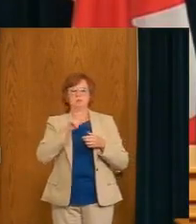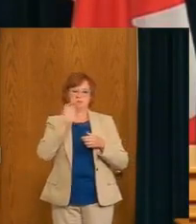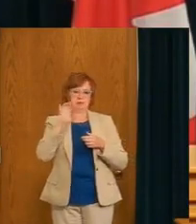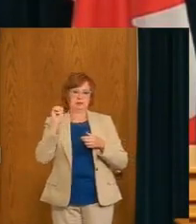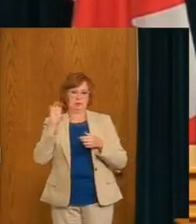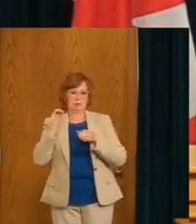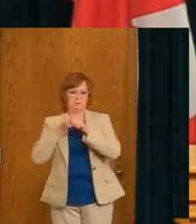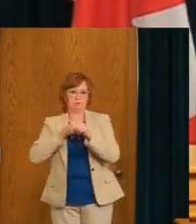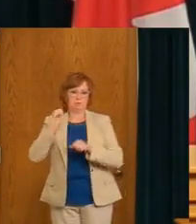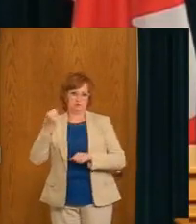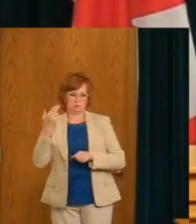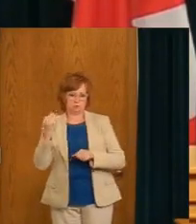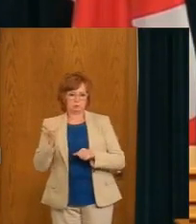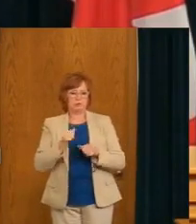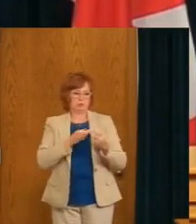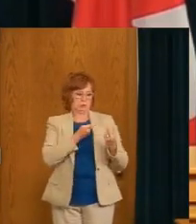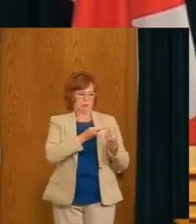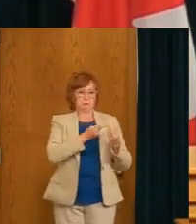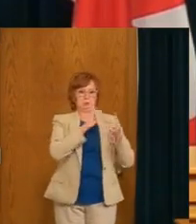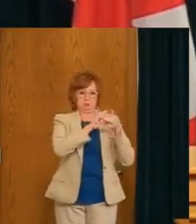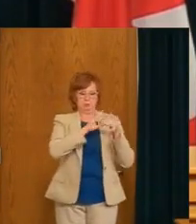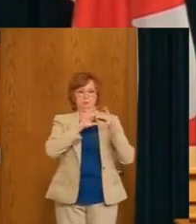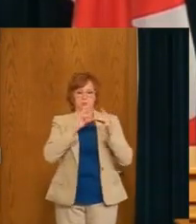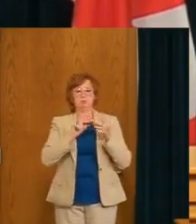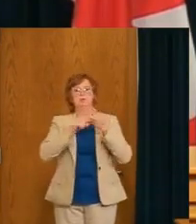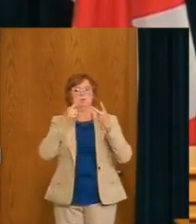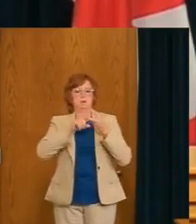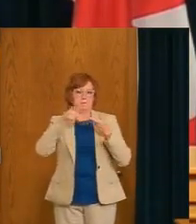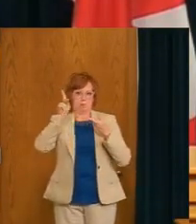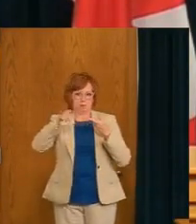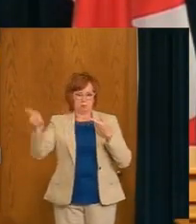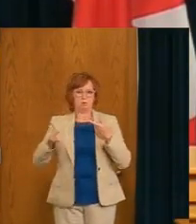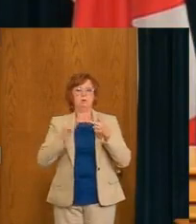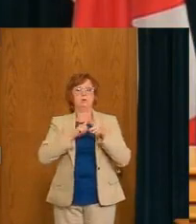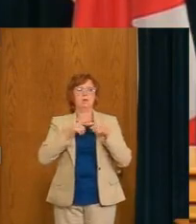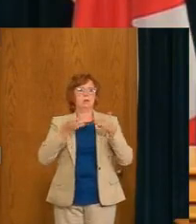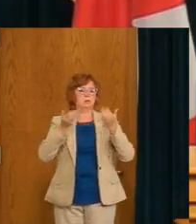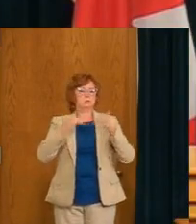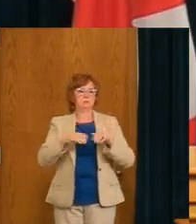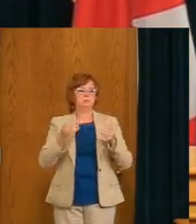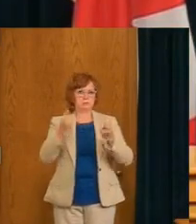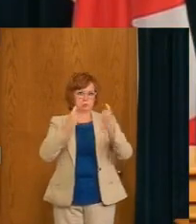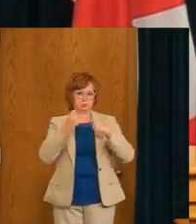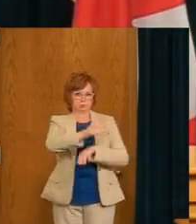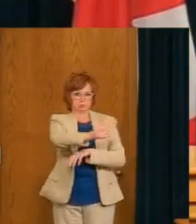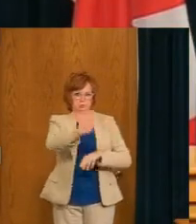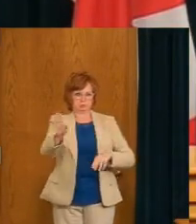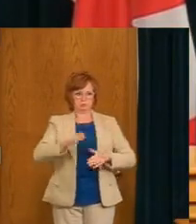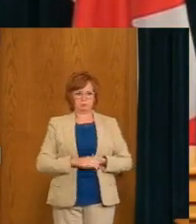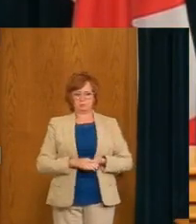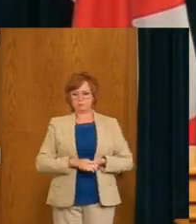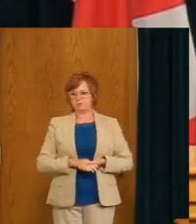Moe will have opening remarks and Dr. Shahab will have a presentation, followed by time for questions.